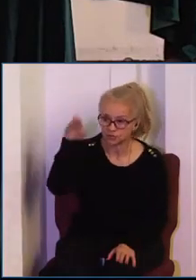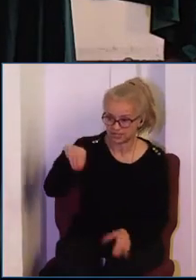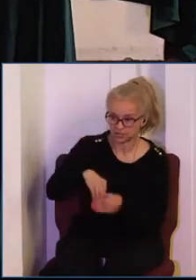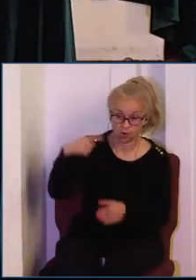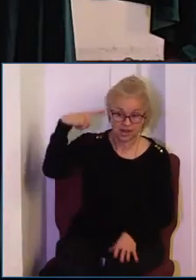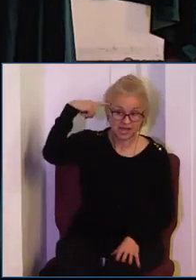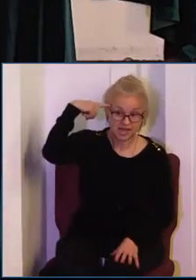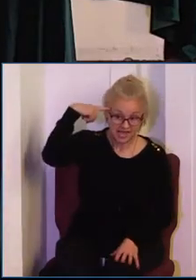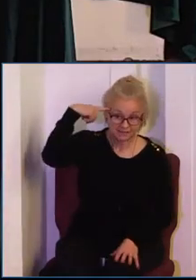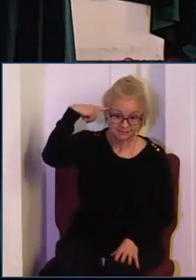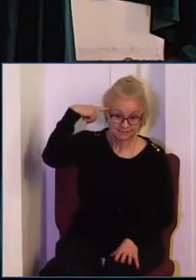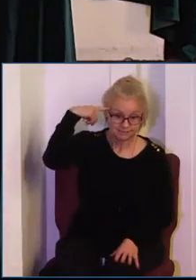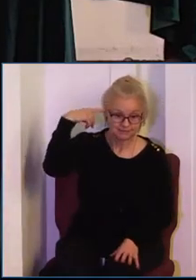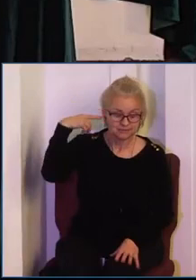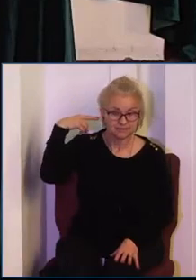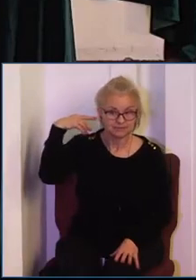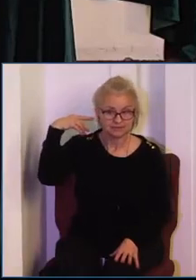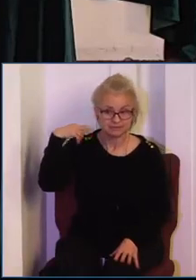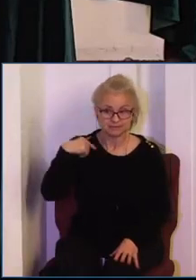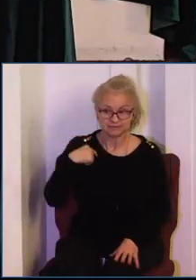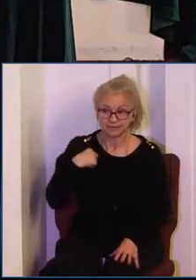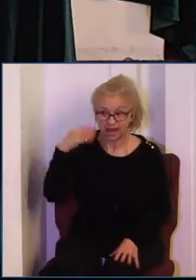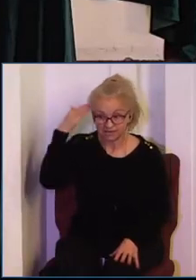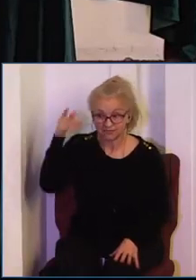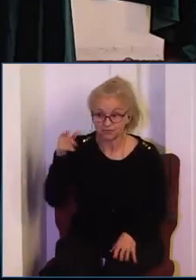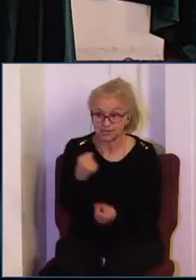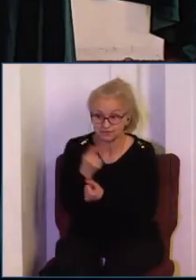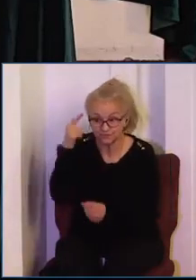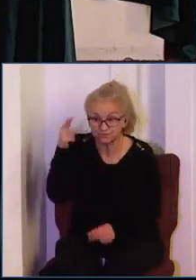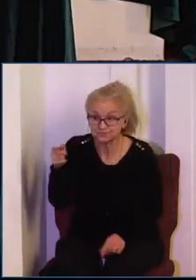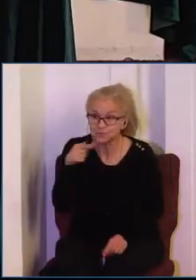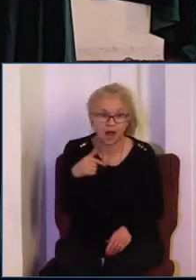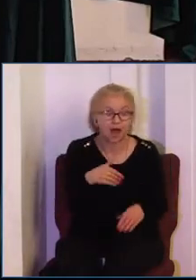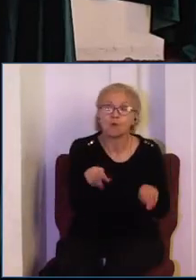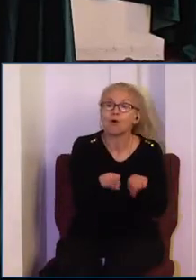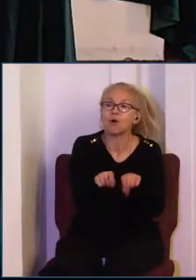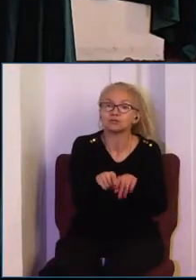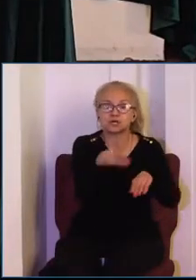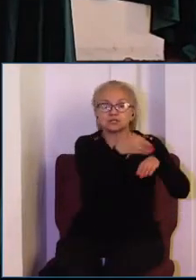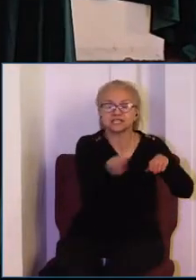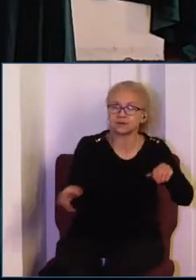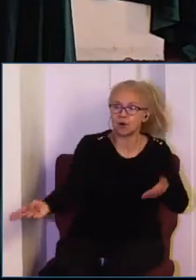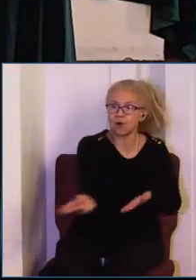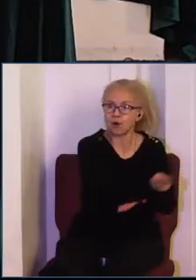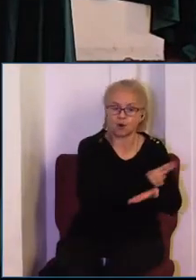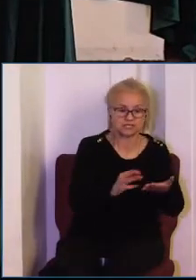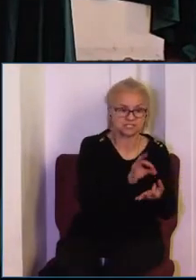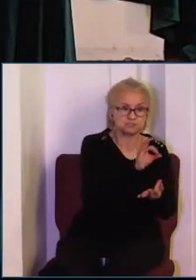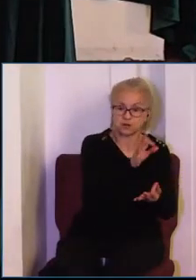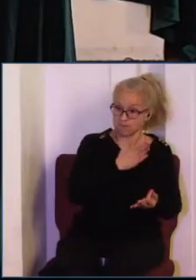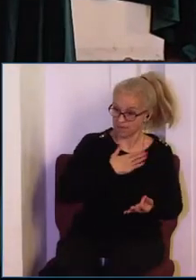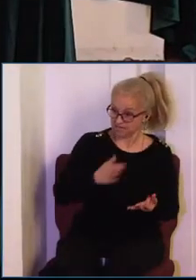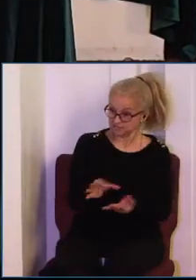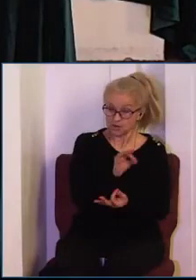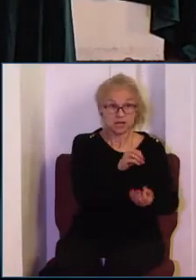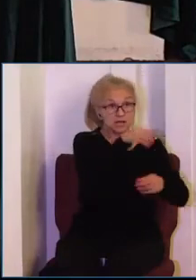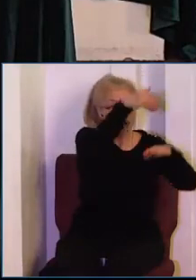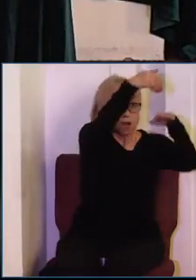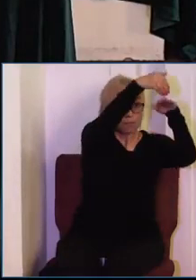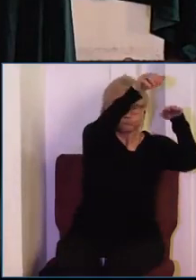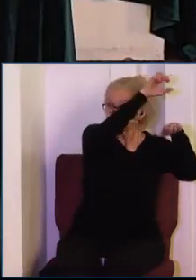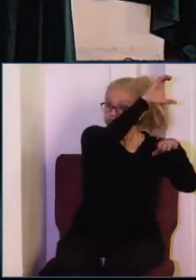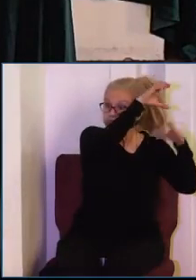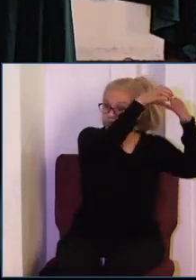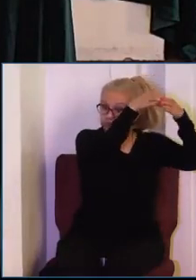head that I love you, but I'm sending the Spirit, the Holy Spirit, my Spirit,